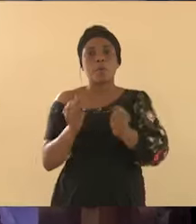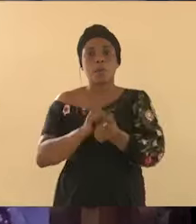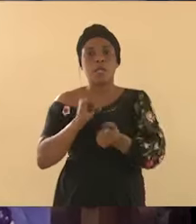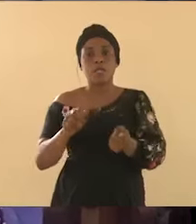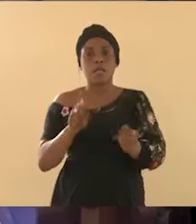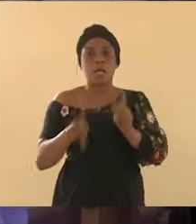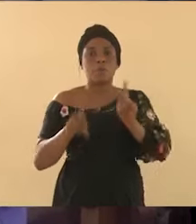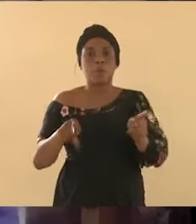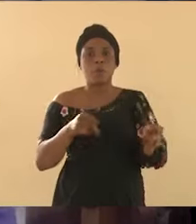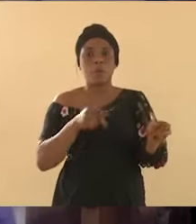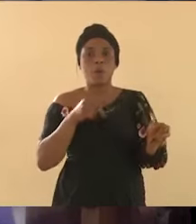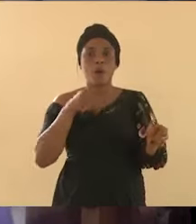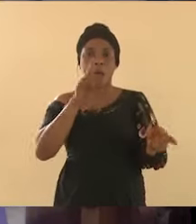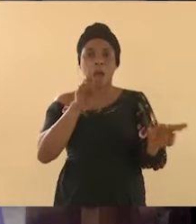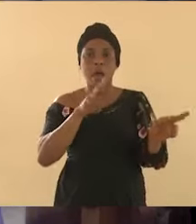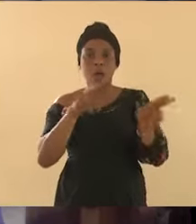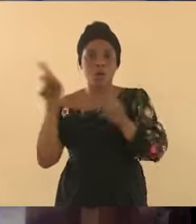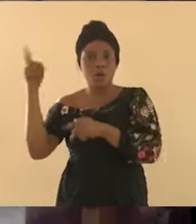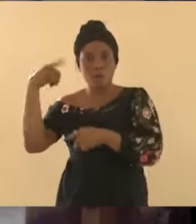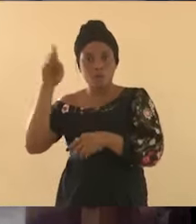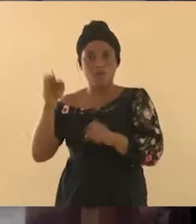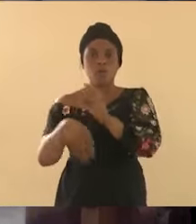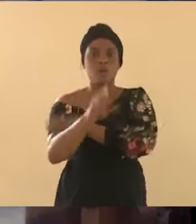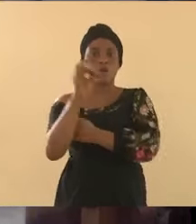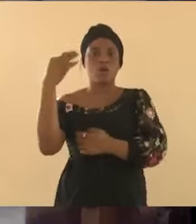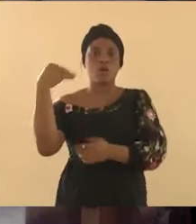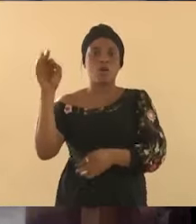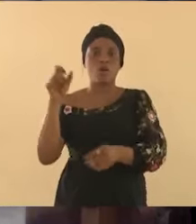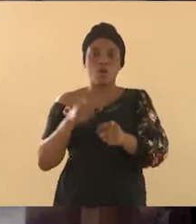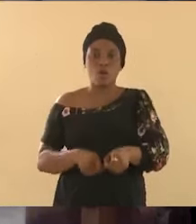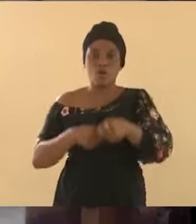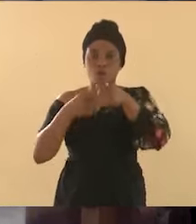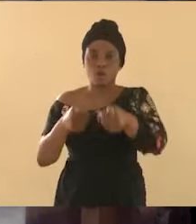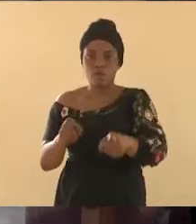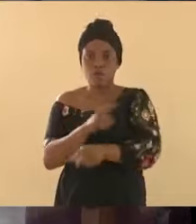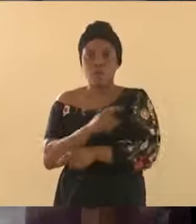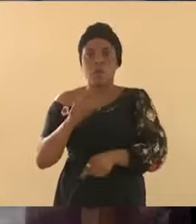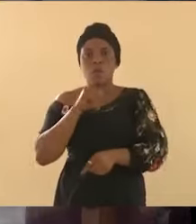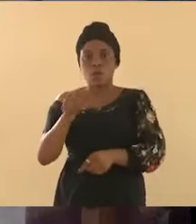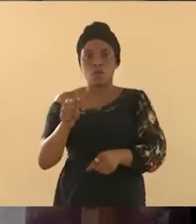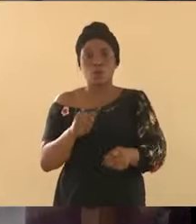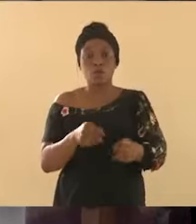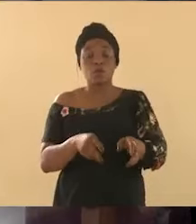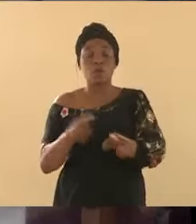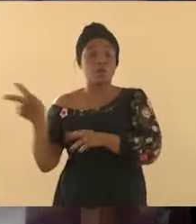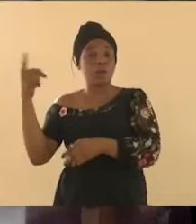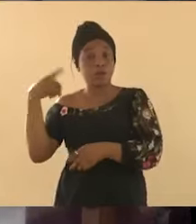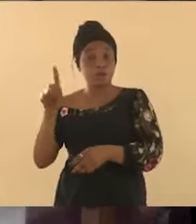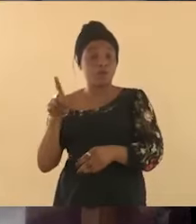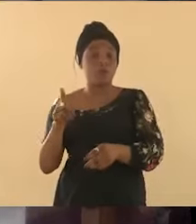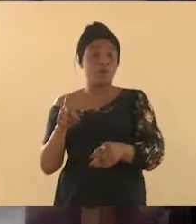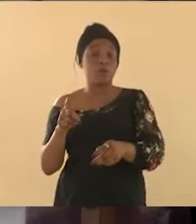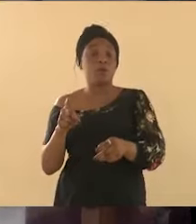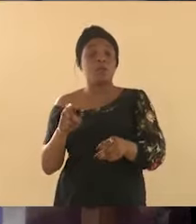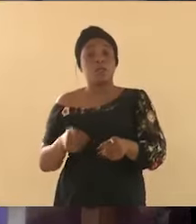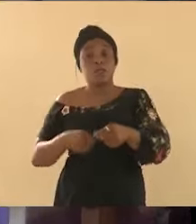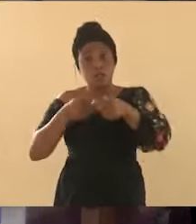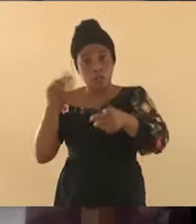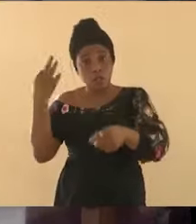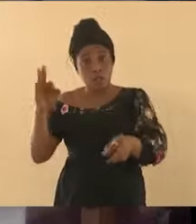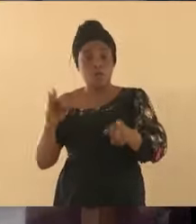that people are looking for the God of gifts, but they are not looking for, they are looking